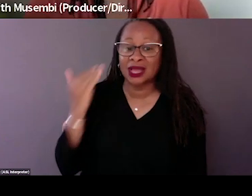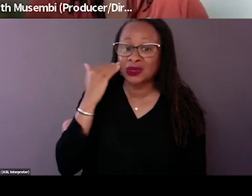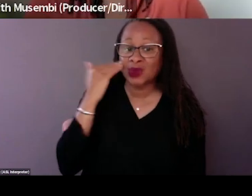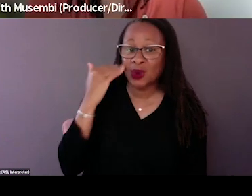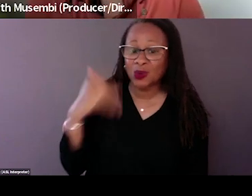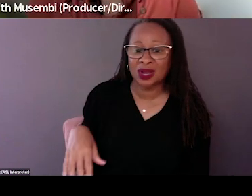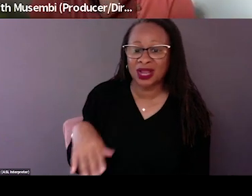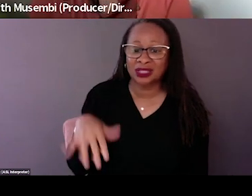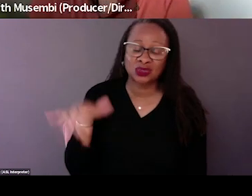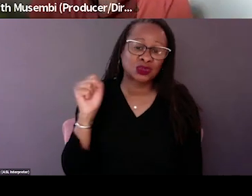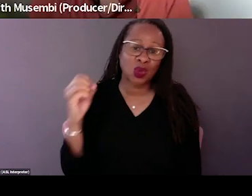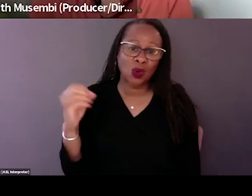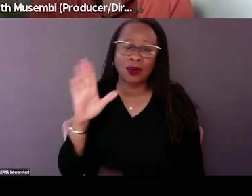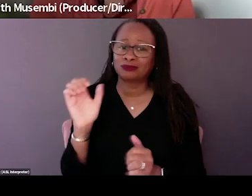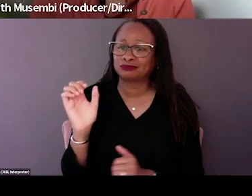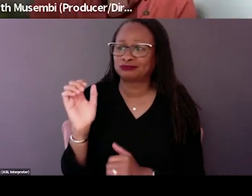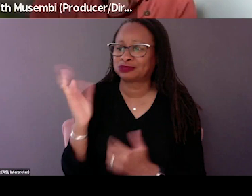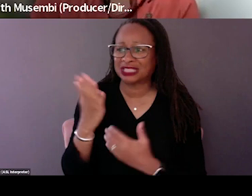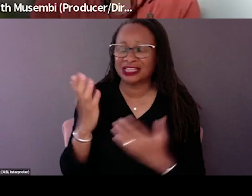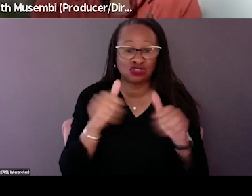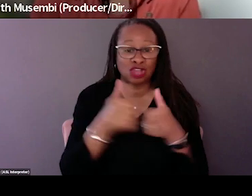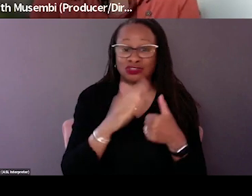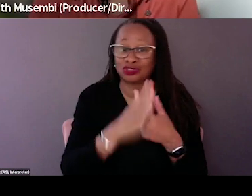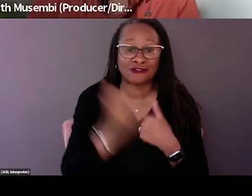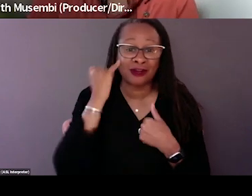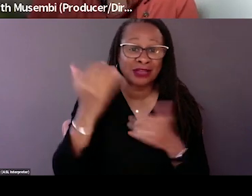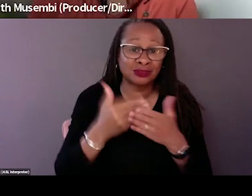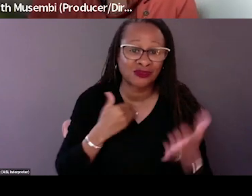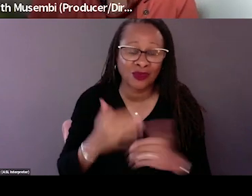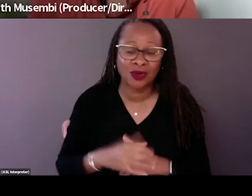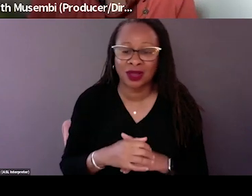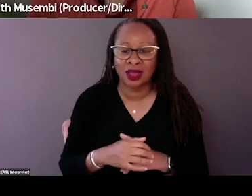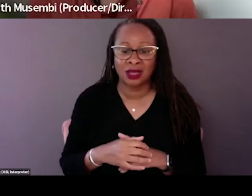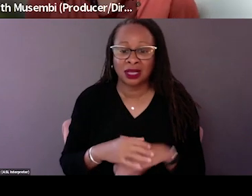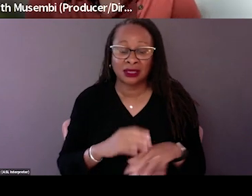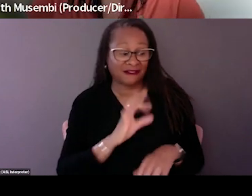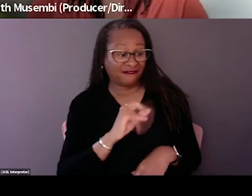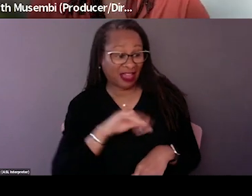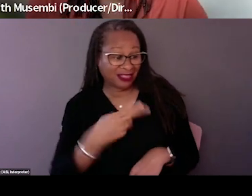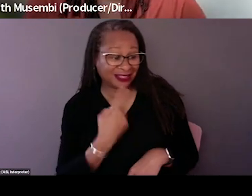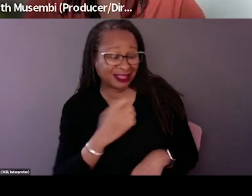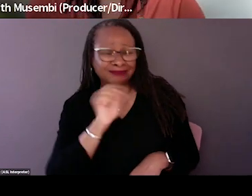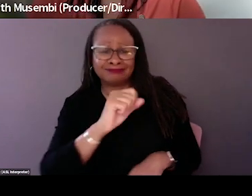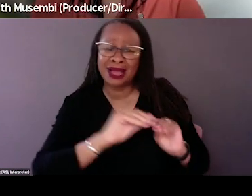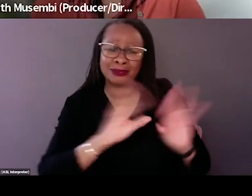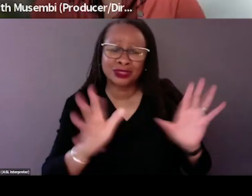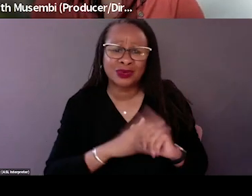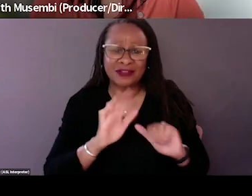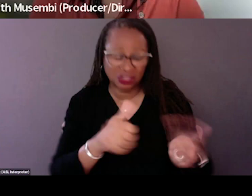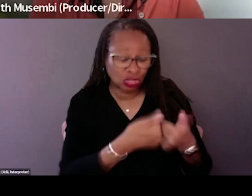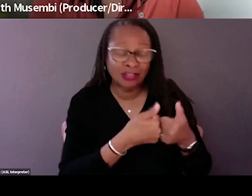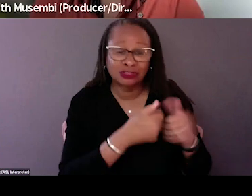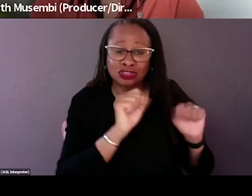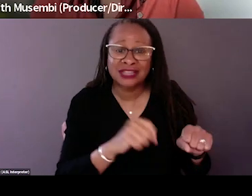It presents unforeseen challenges every day. For sure. I mean, because we've got those challenges, and then you've got